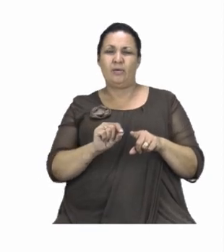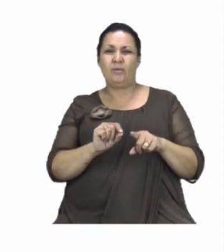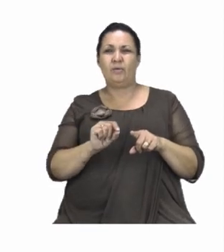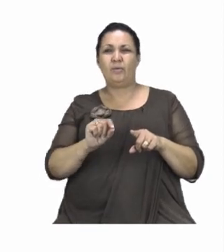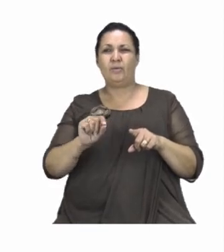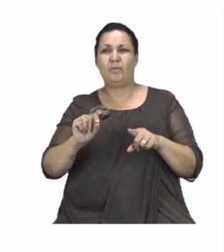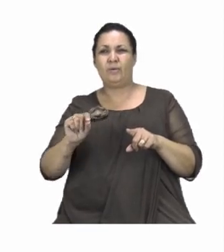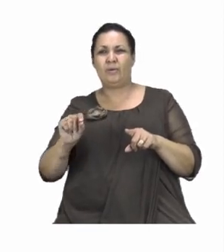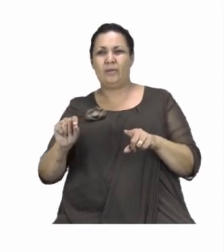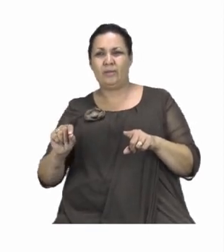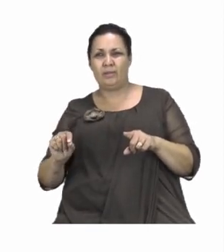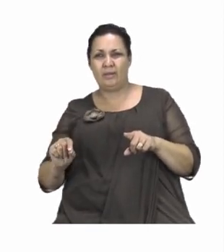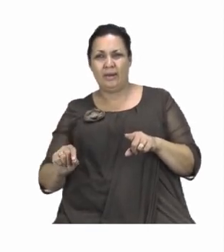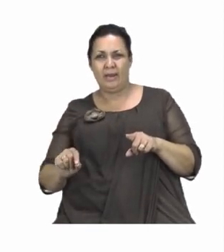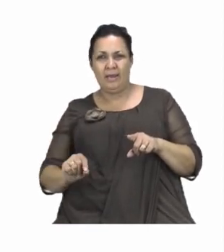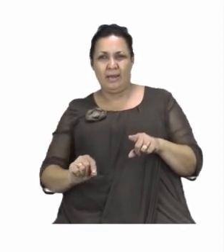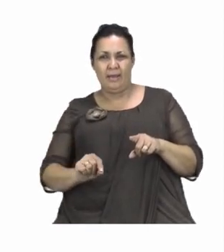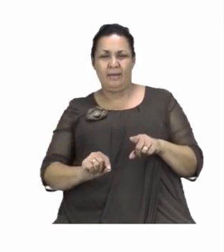2.